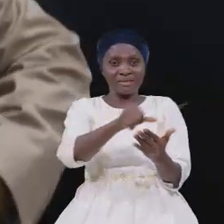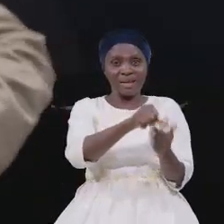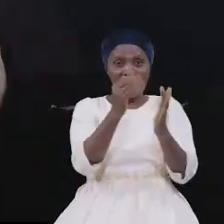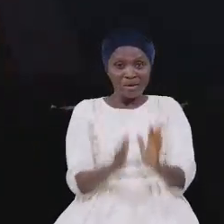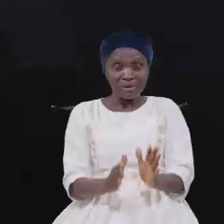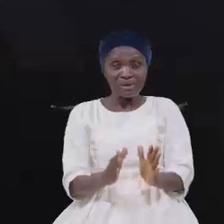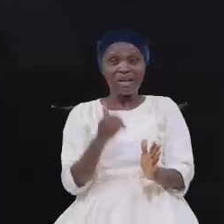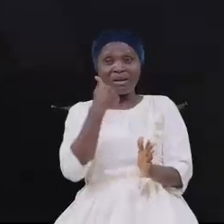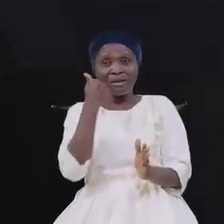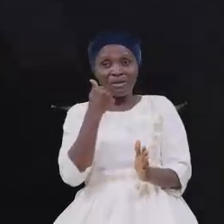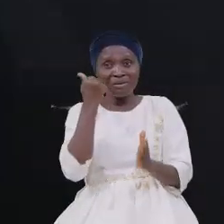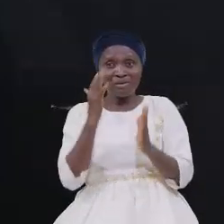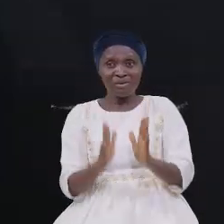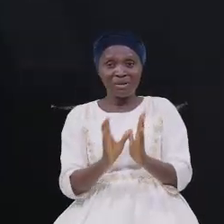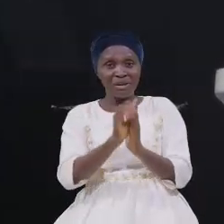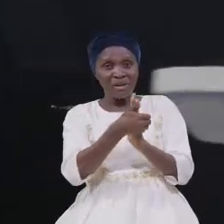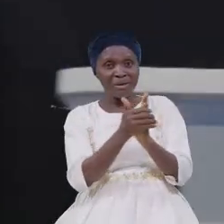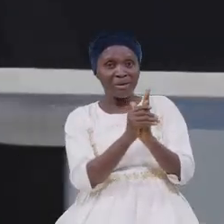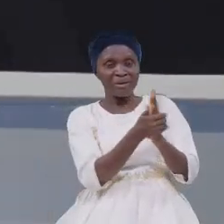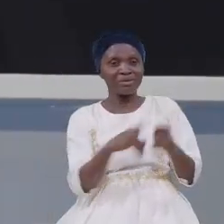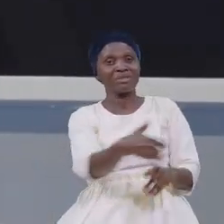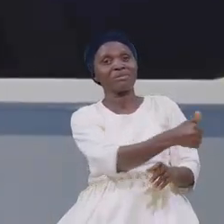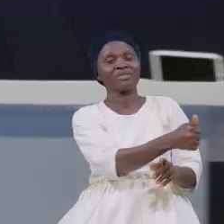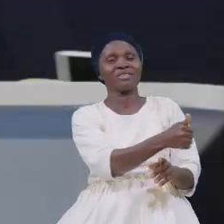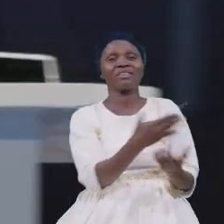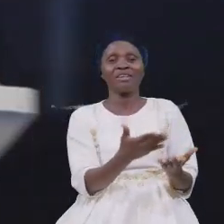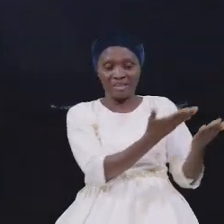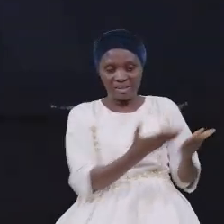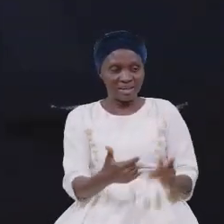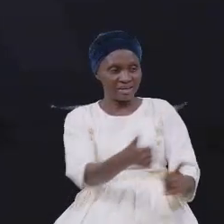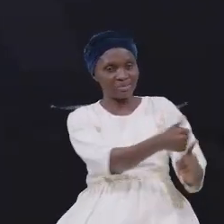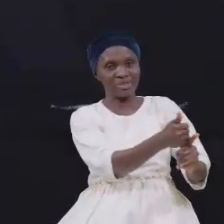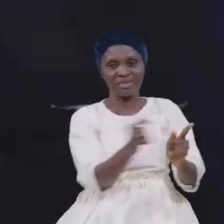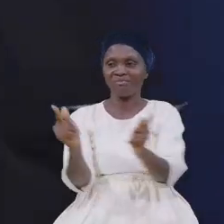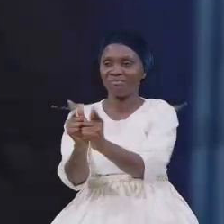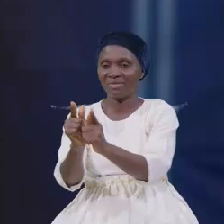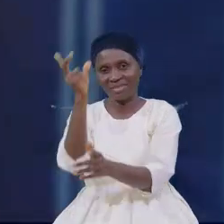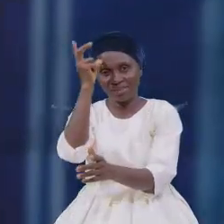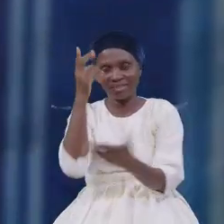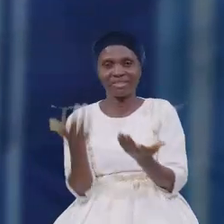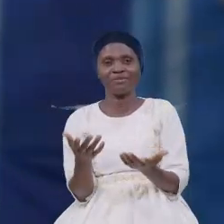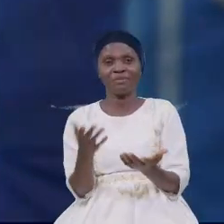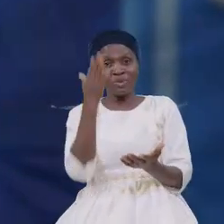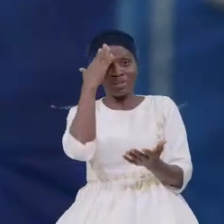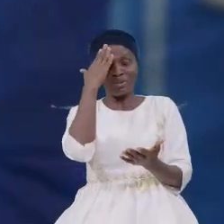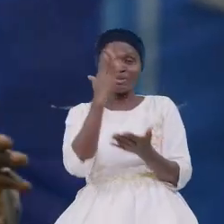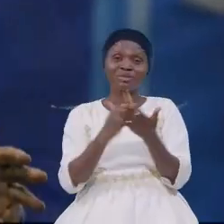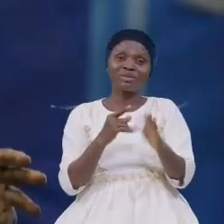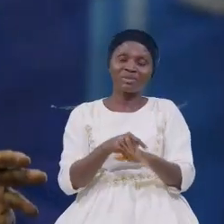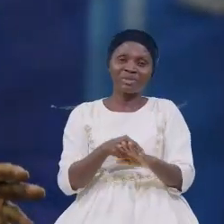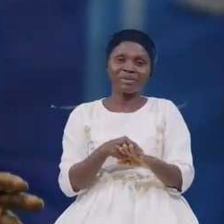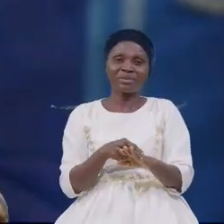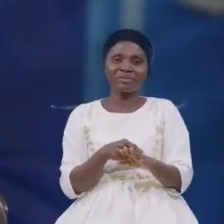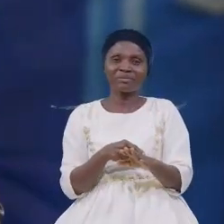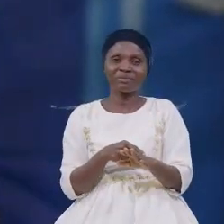They carry themselves and go to Satan. And you know, sometimes you have the